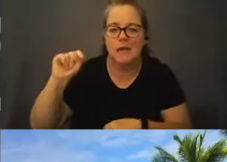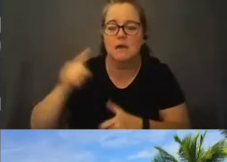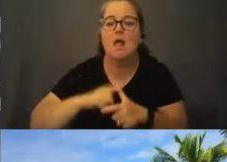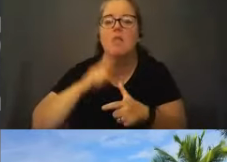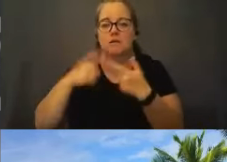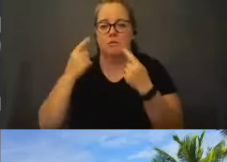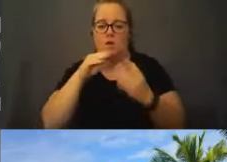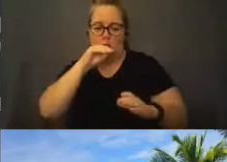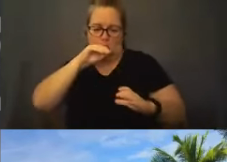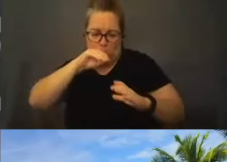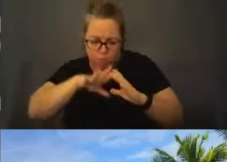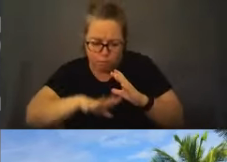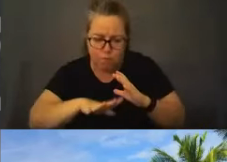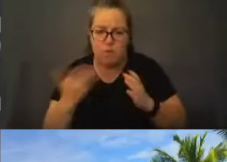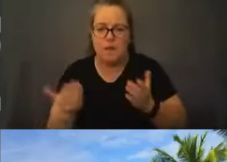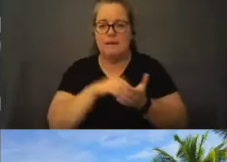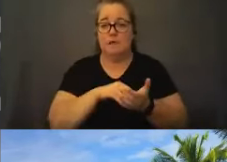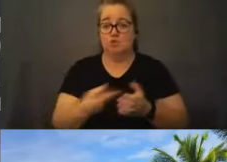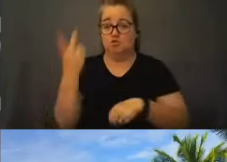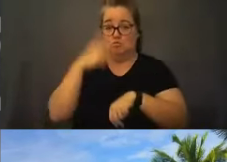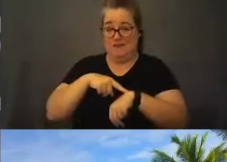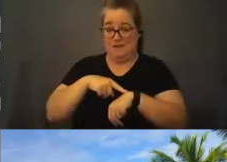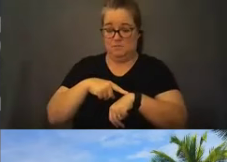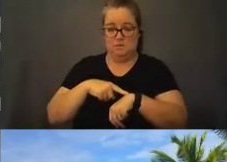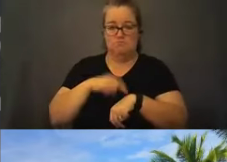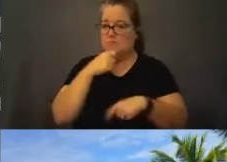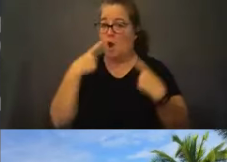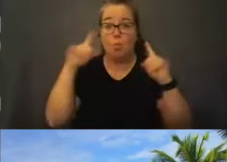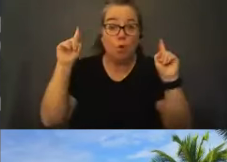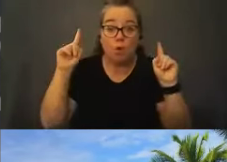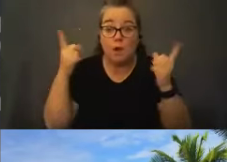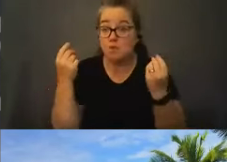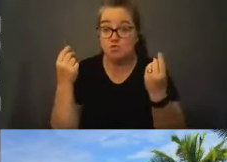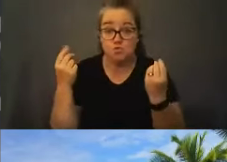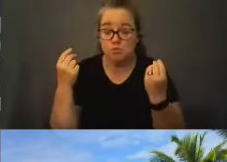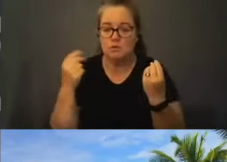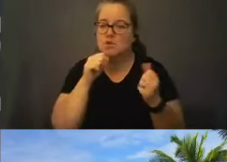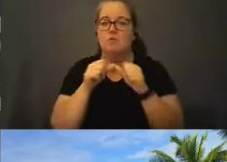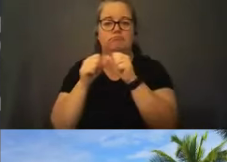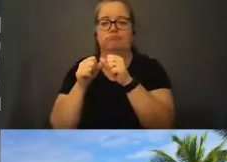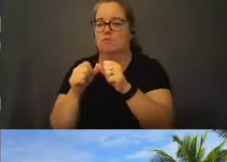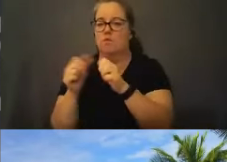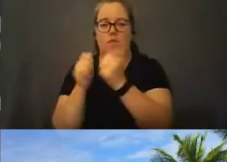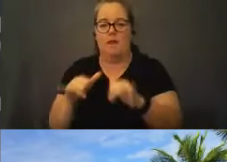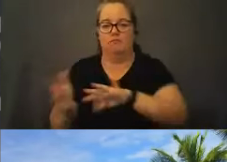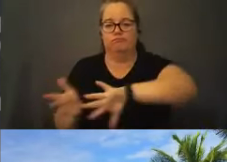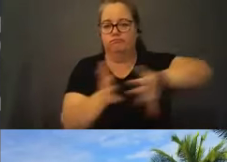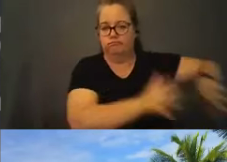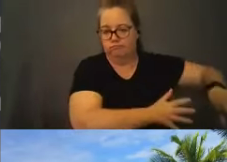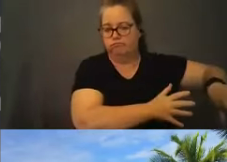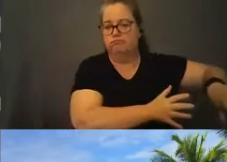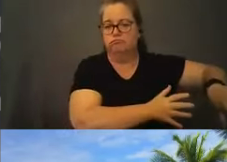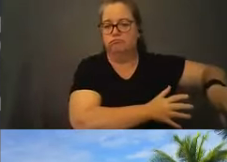again. After I do 2, if it doesn't work, we don't keep trying it. We just go back to